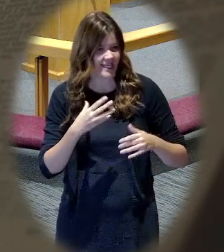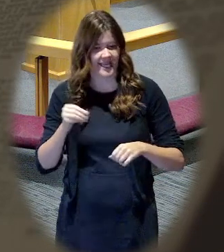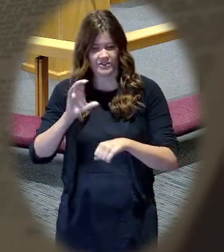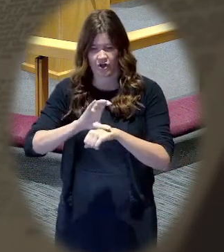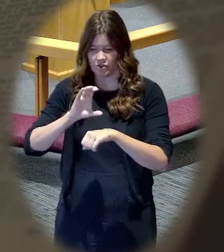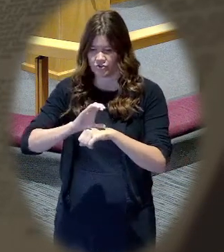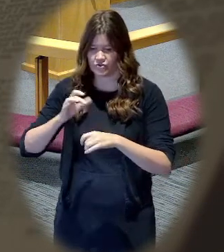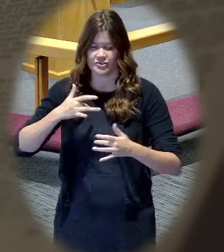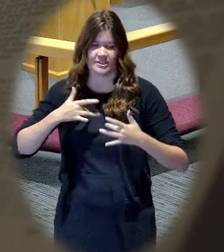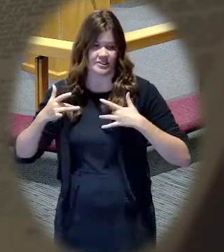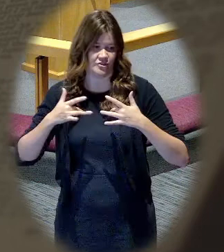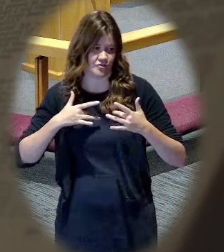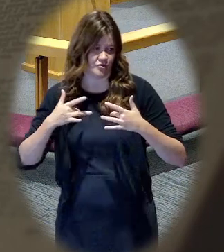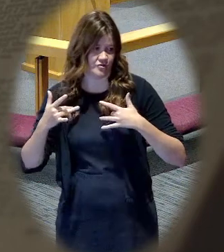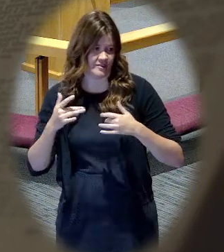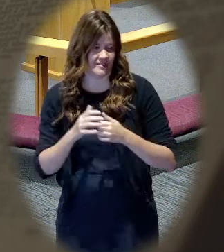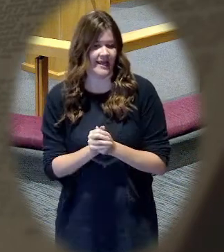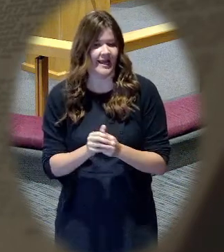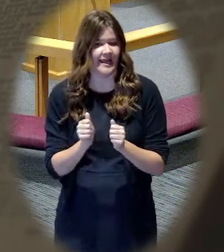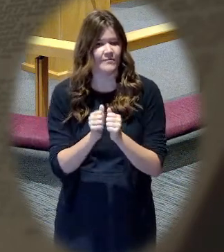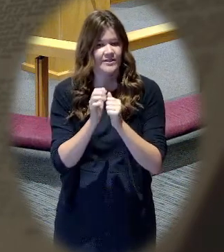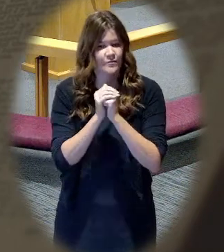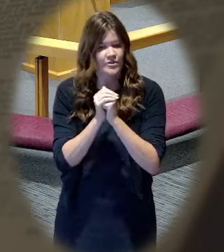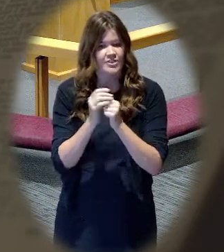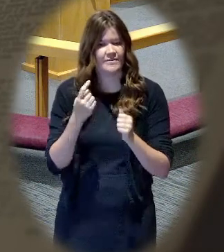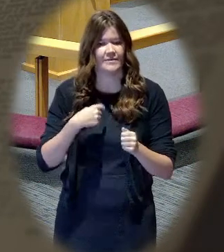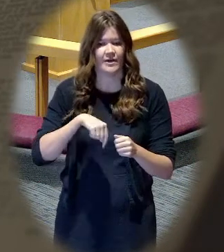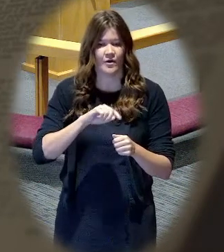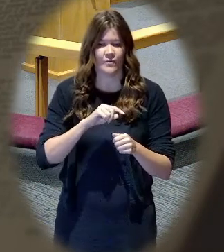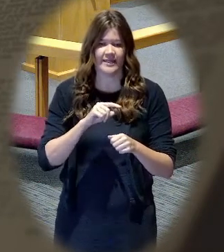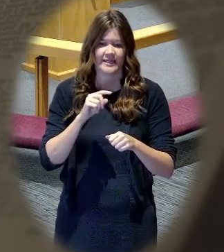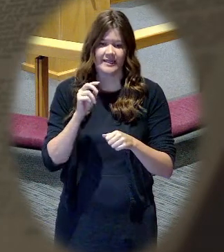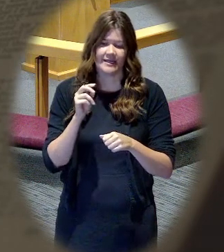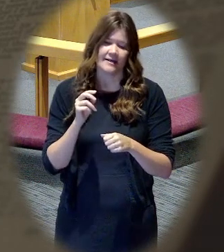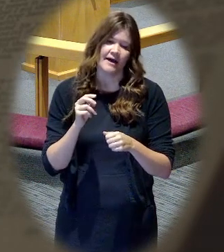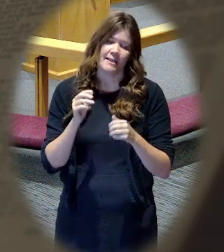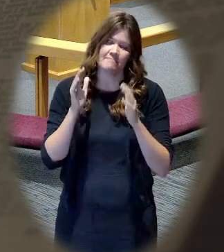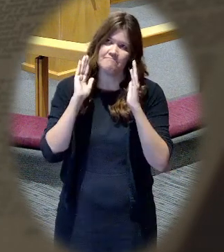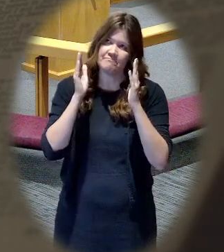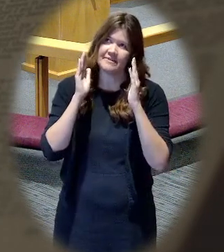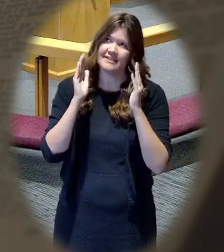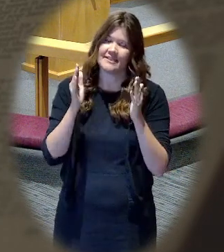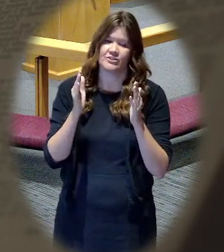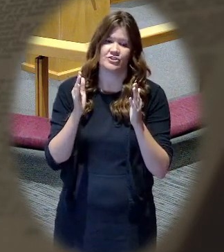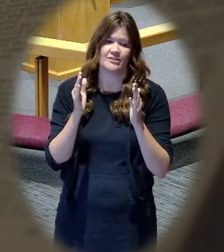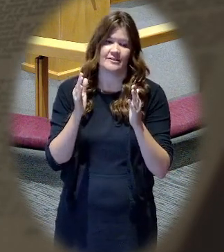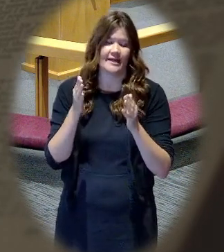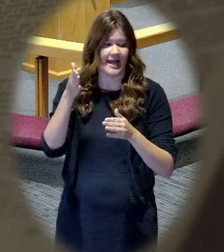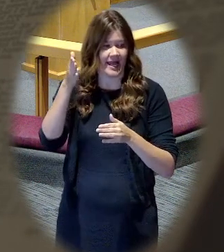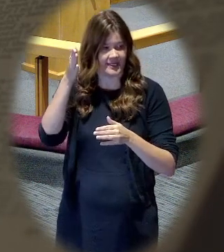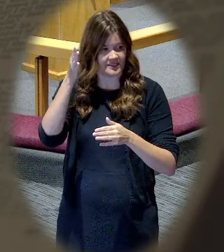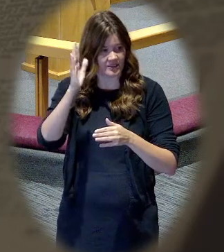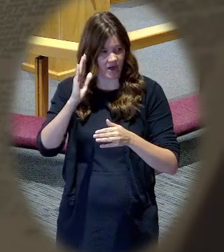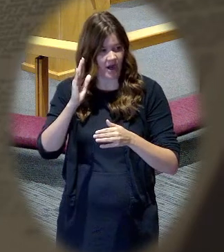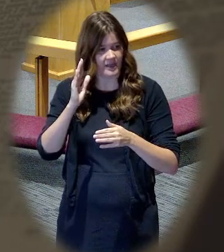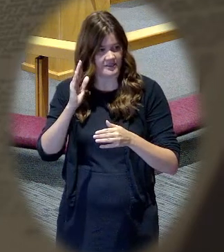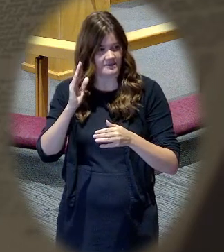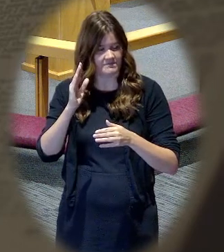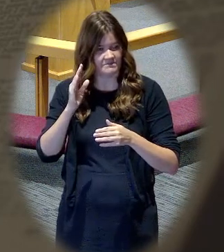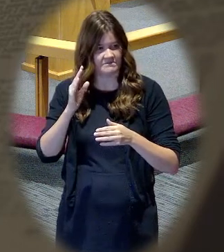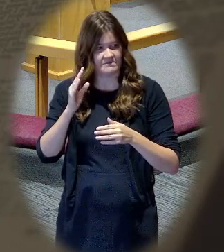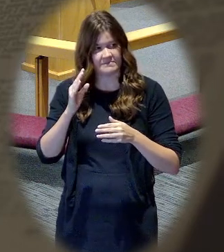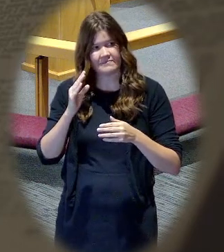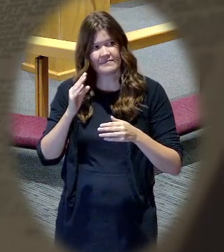on earth. And in worship, we take time to listen as God accuses, and rightfully so, but